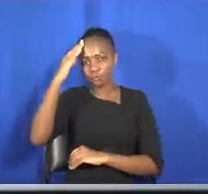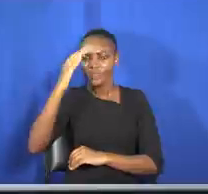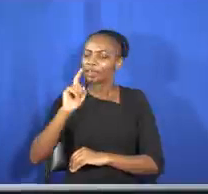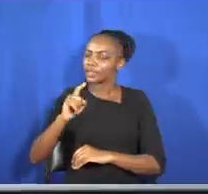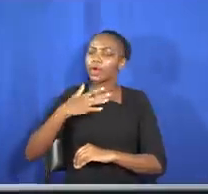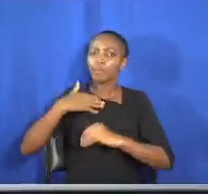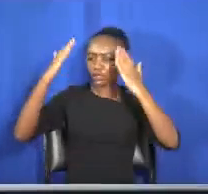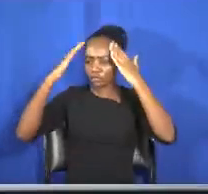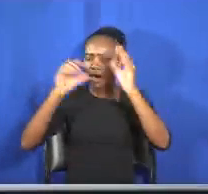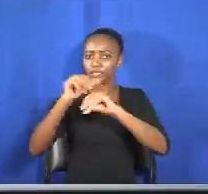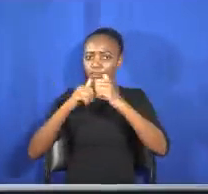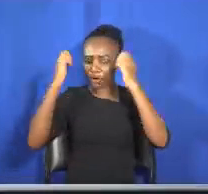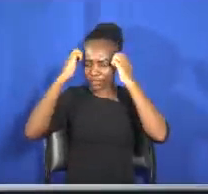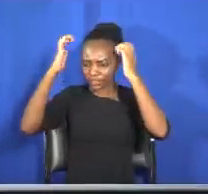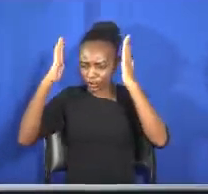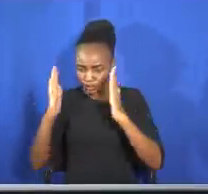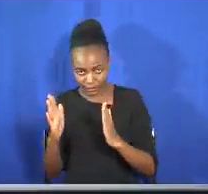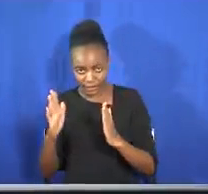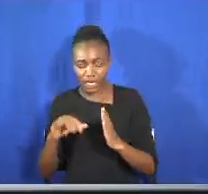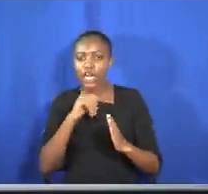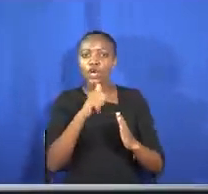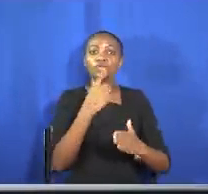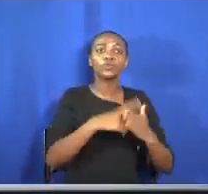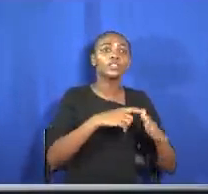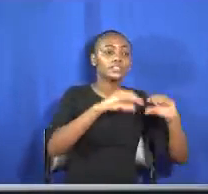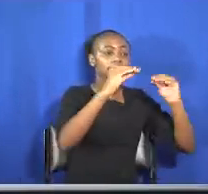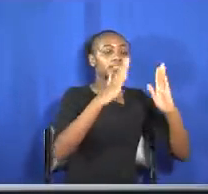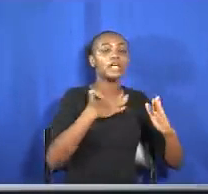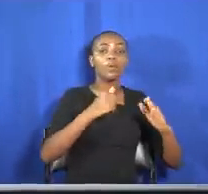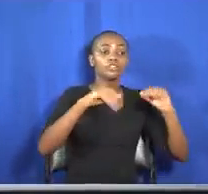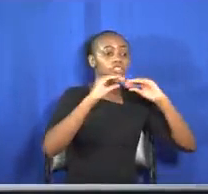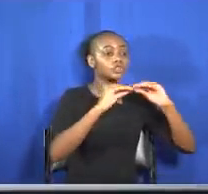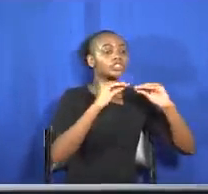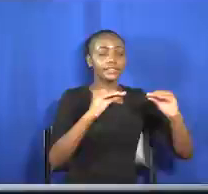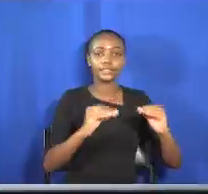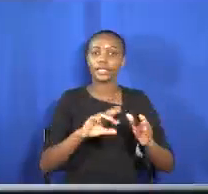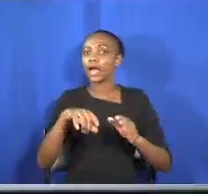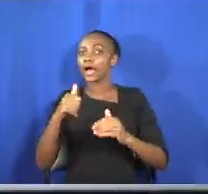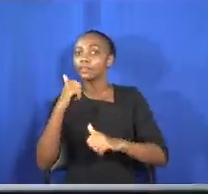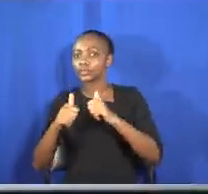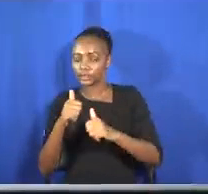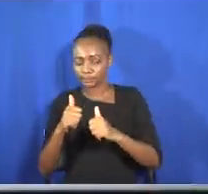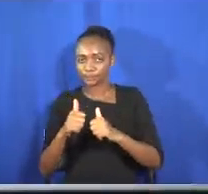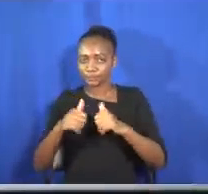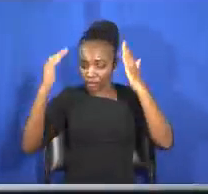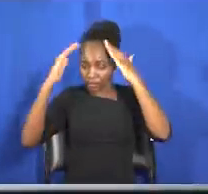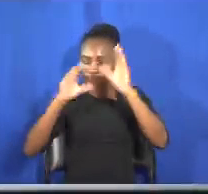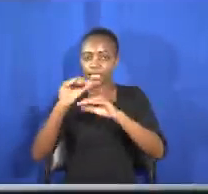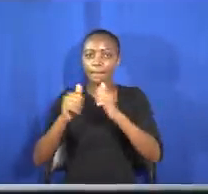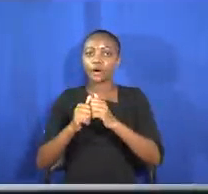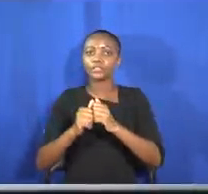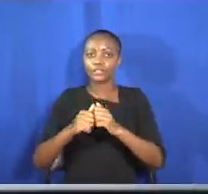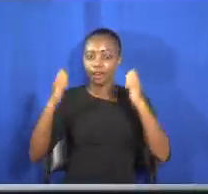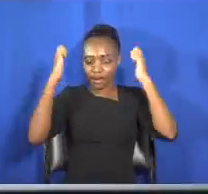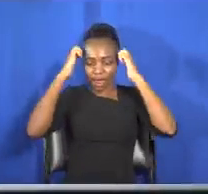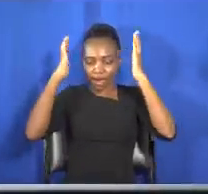on the learner. What does the learner want to know? Not what the teacher wants to teach. The other one is spacing instruction to learner needs. So as